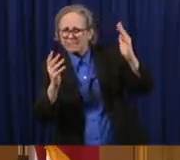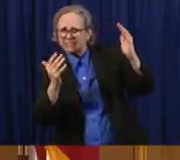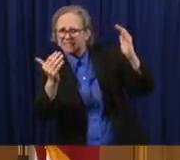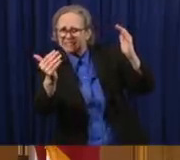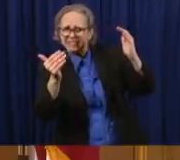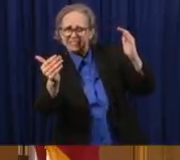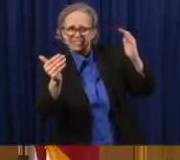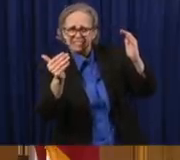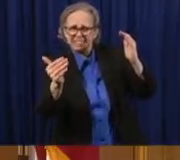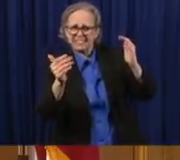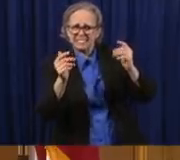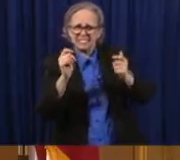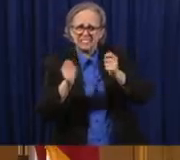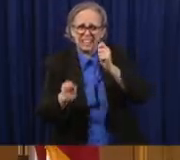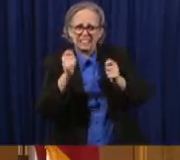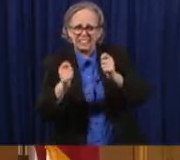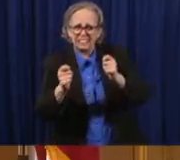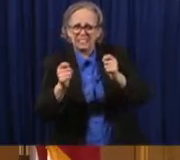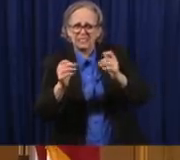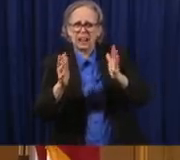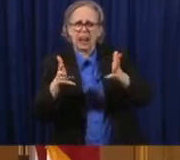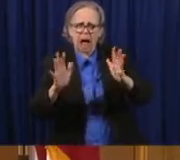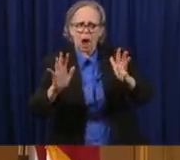doing the things we want to do.